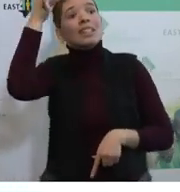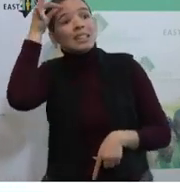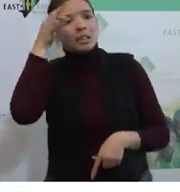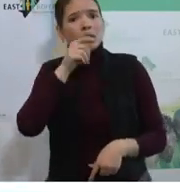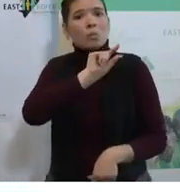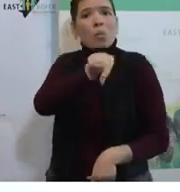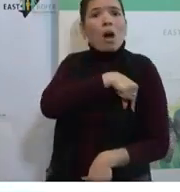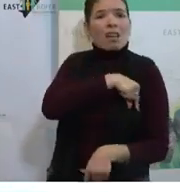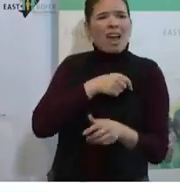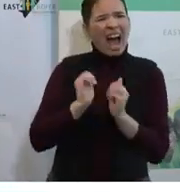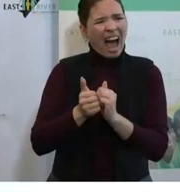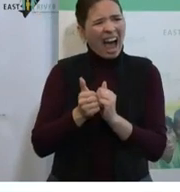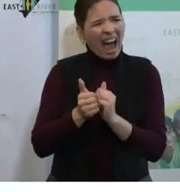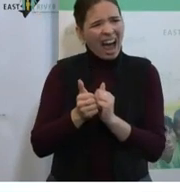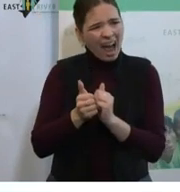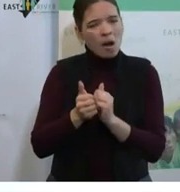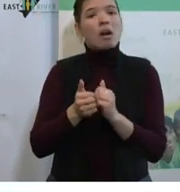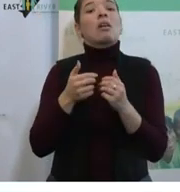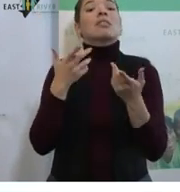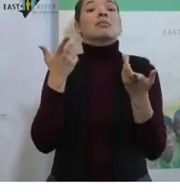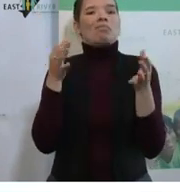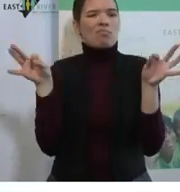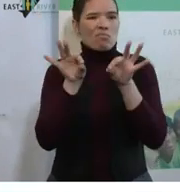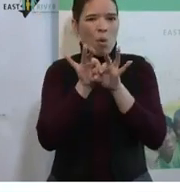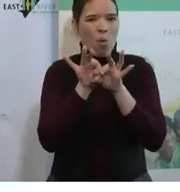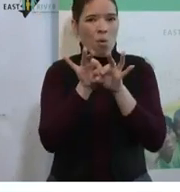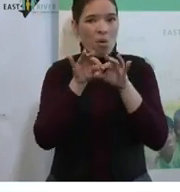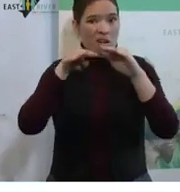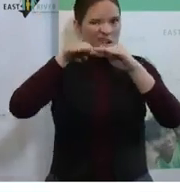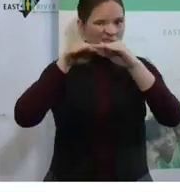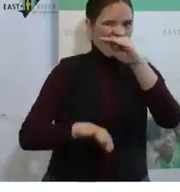$59,187, have investment income below